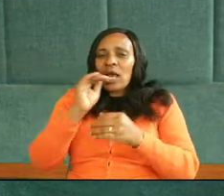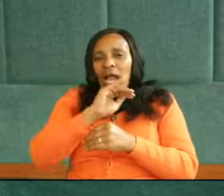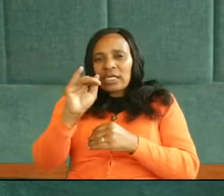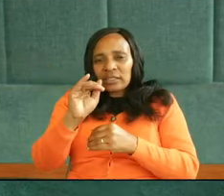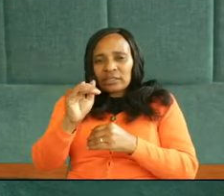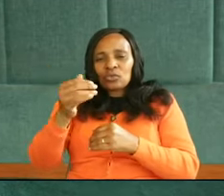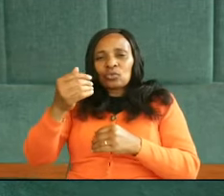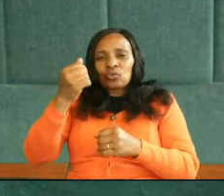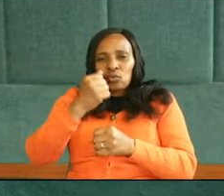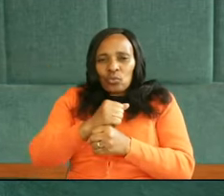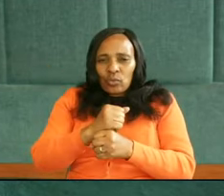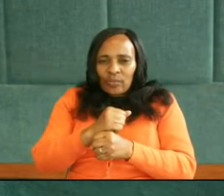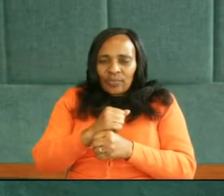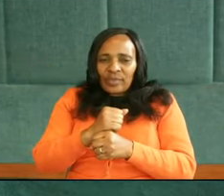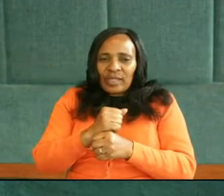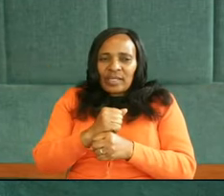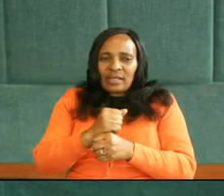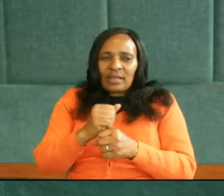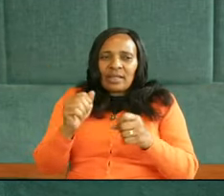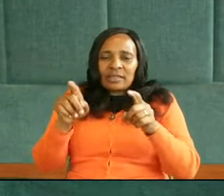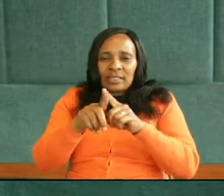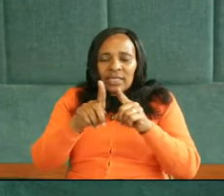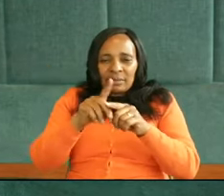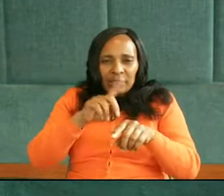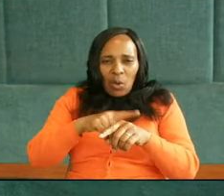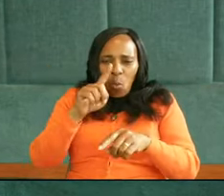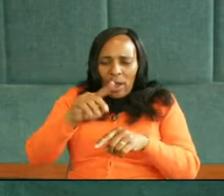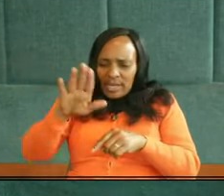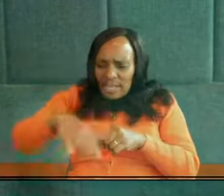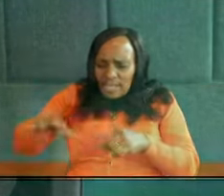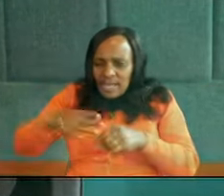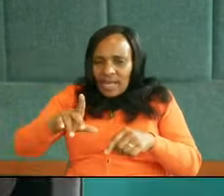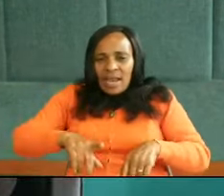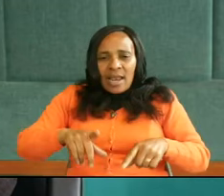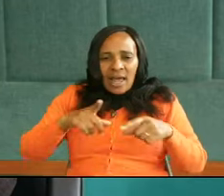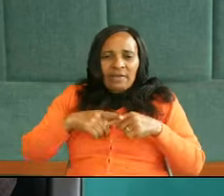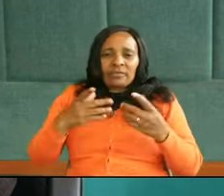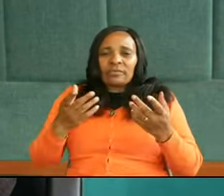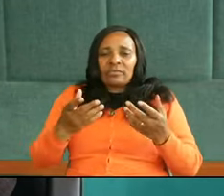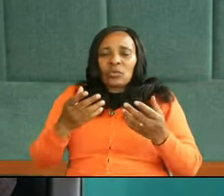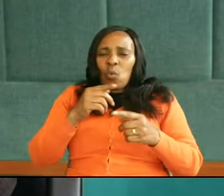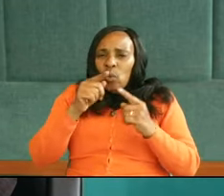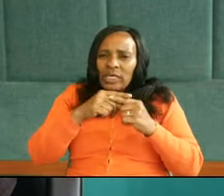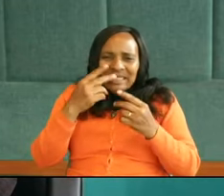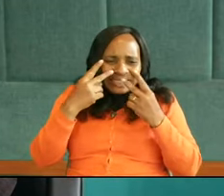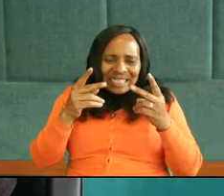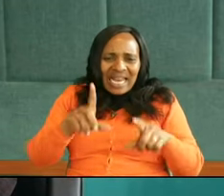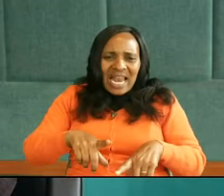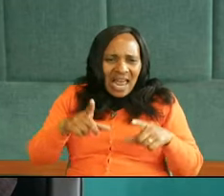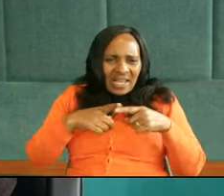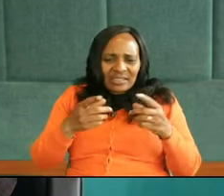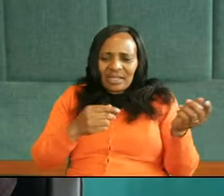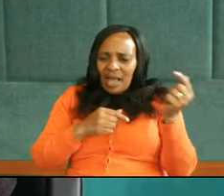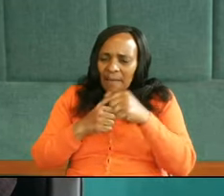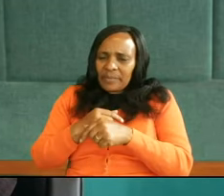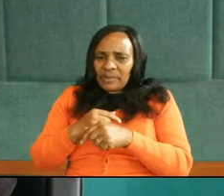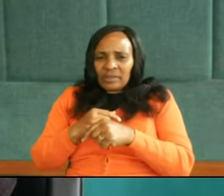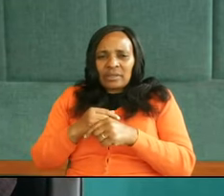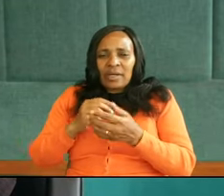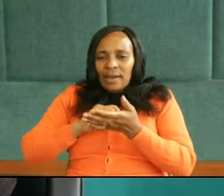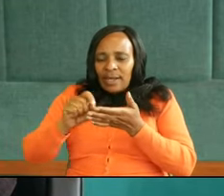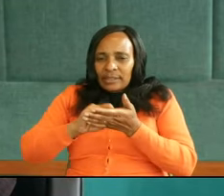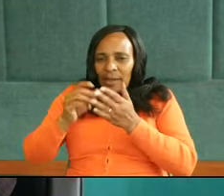here, that just that one area in your life where you don't really see light coming in, just write down a